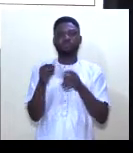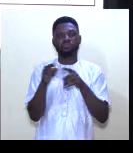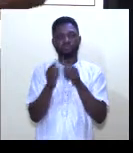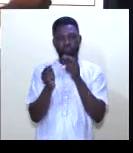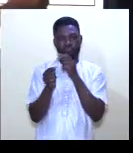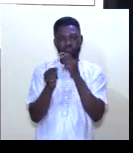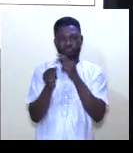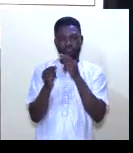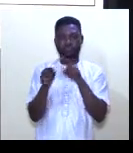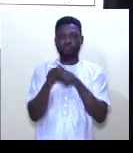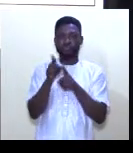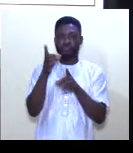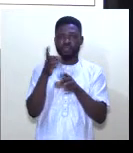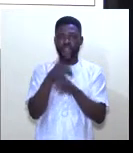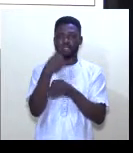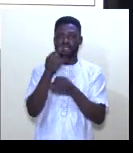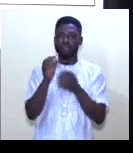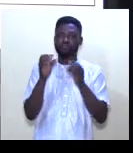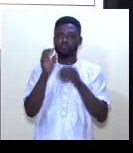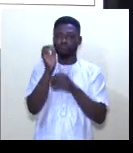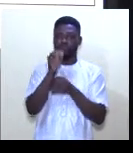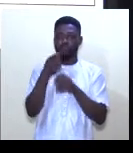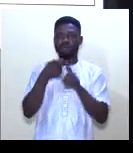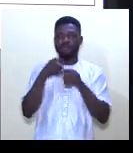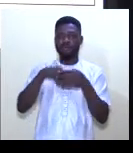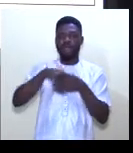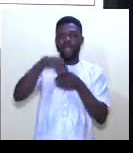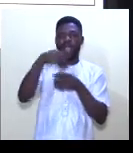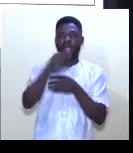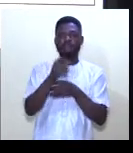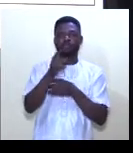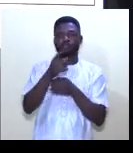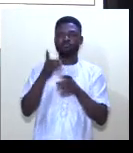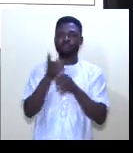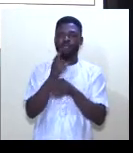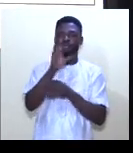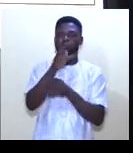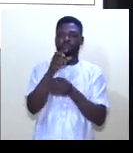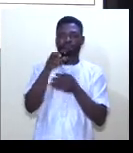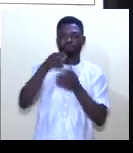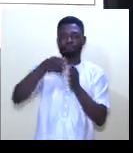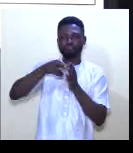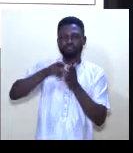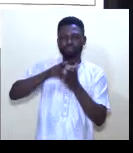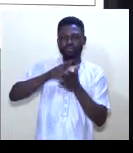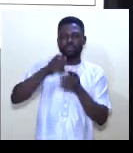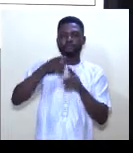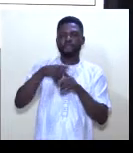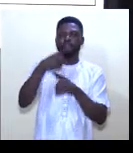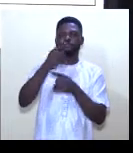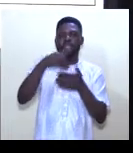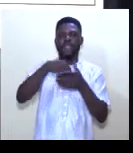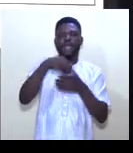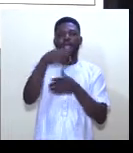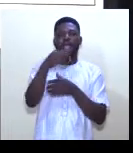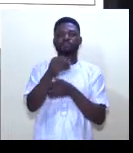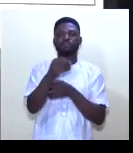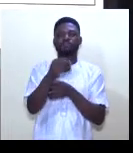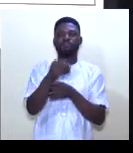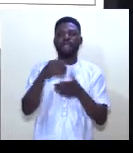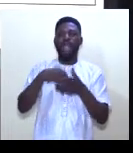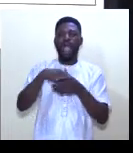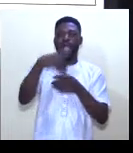like this. So since we have taken the 0 on the outer scale, we will take the reading on the outer scale. So the other line is right